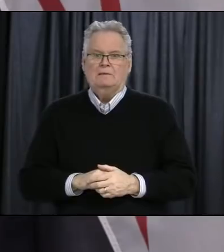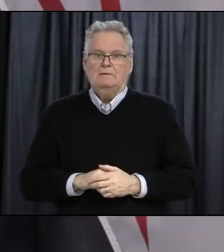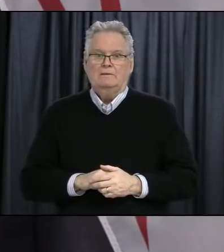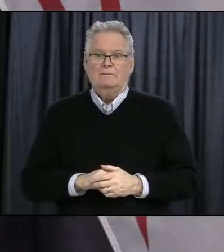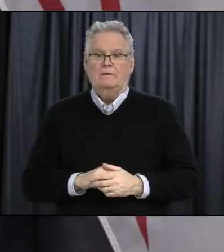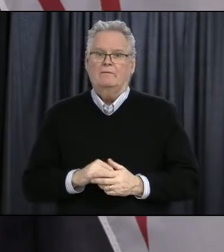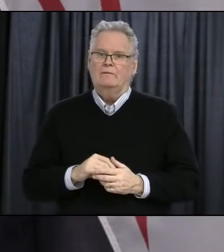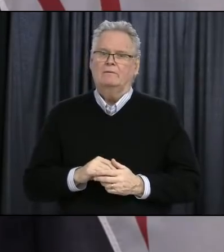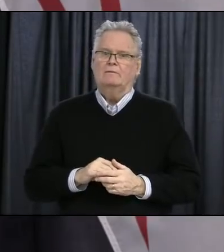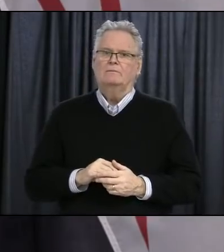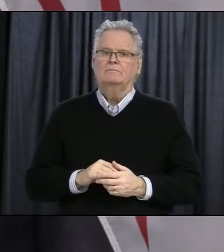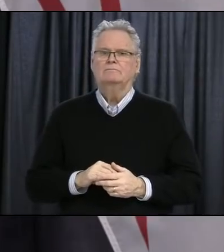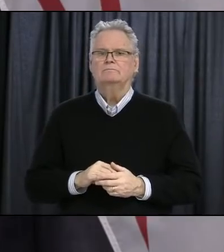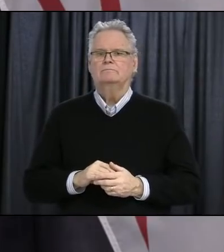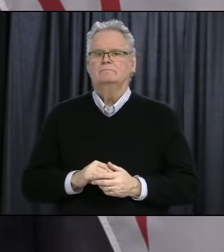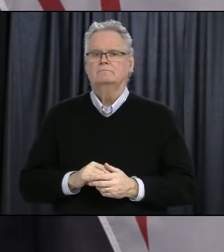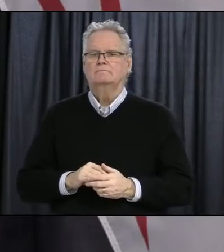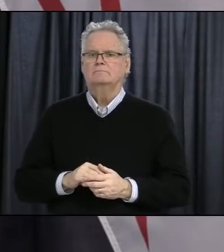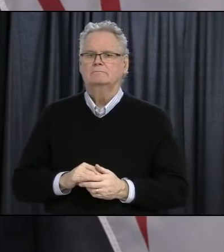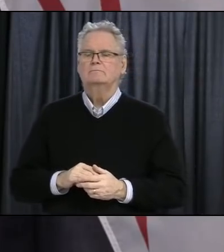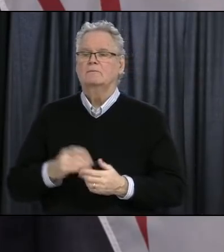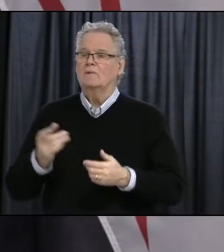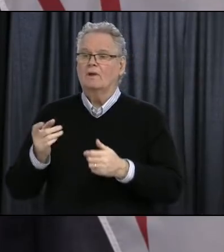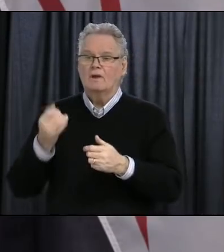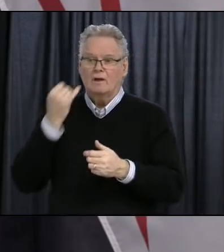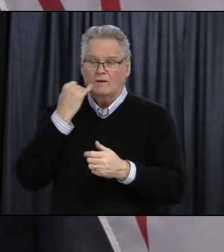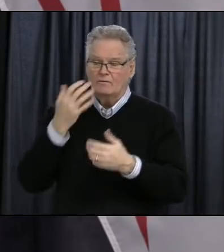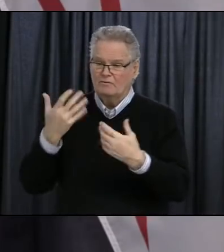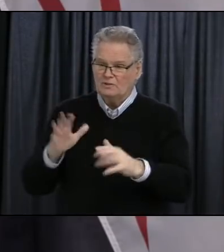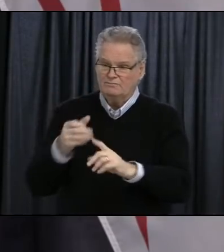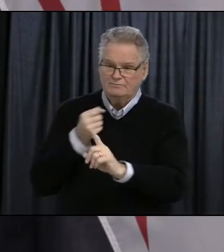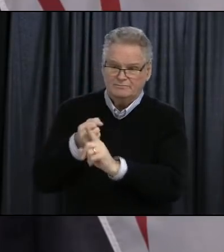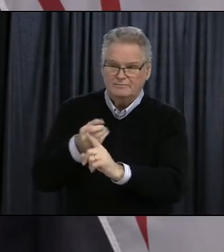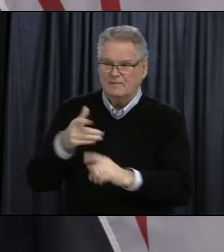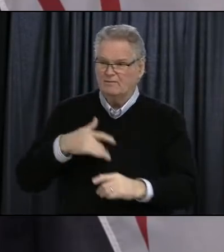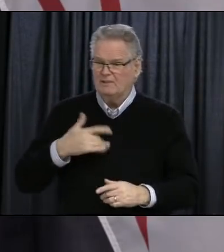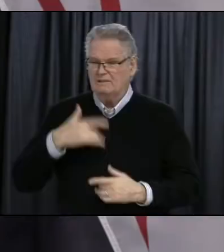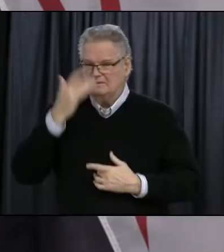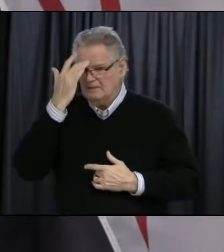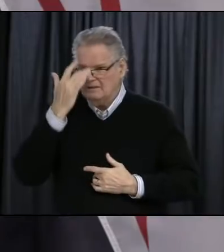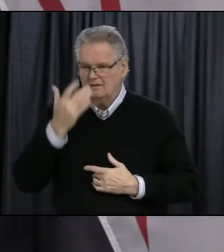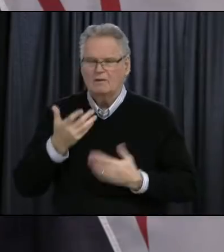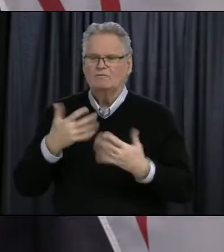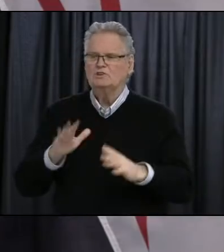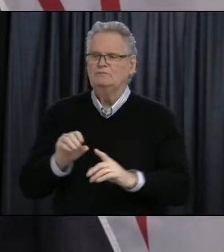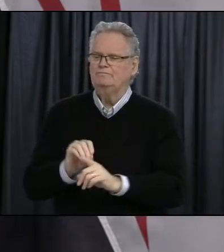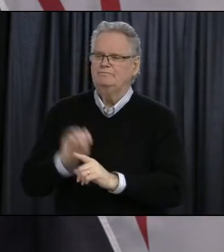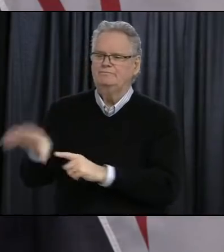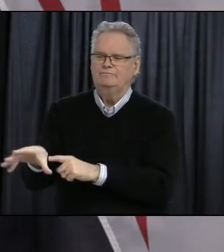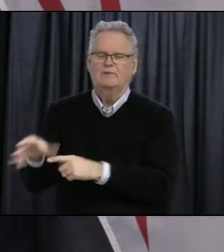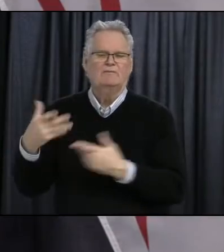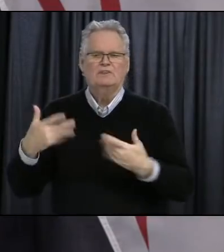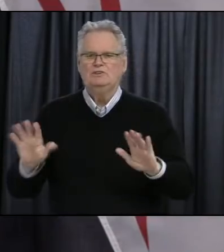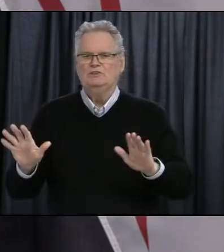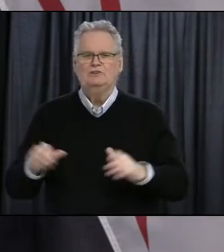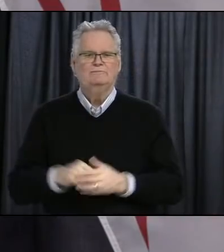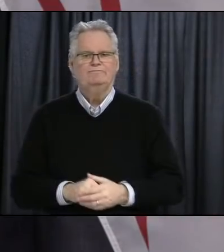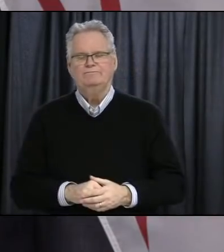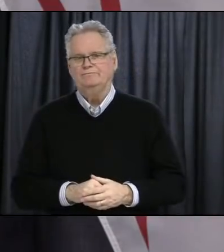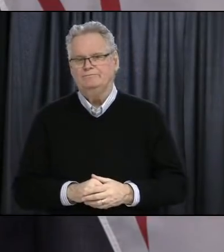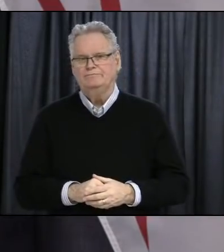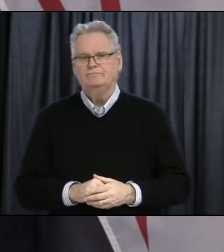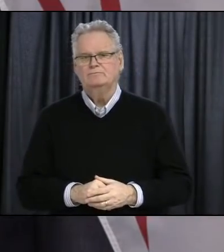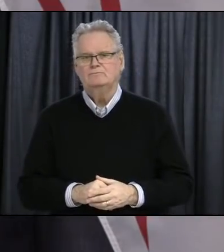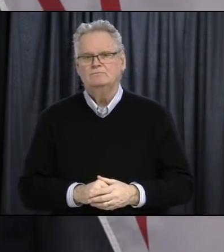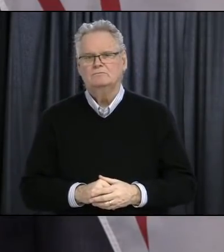people. So given the situation with rotational workers, where we knew that we wanted them to be able to spend time with their families, we felt it was best if they had